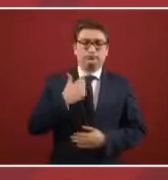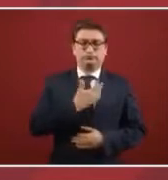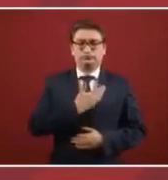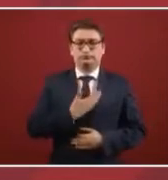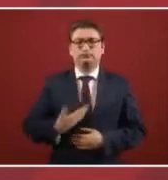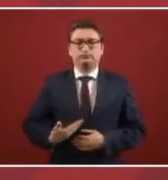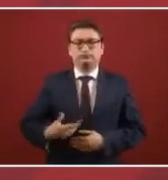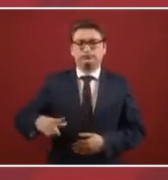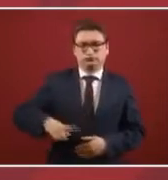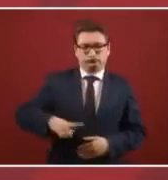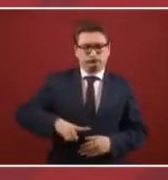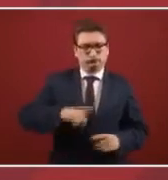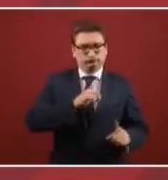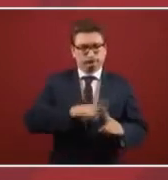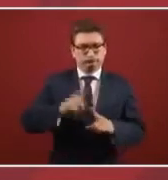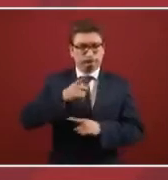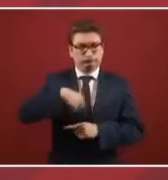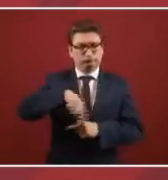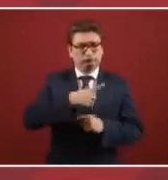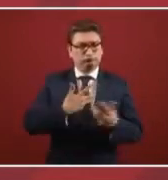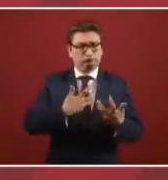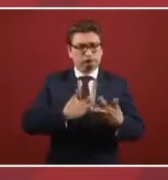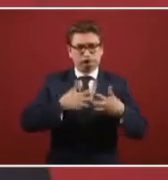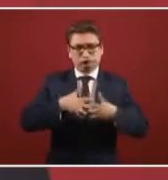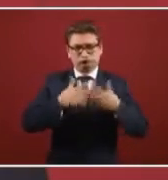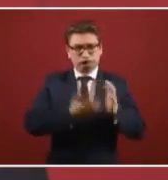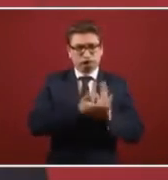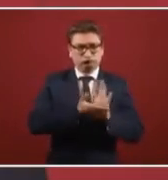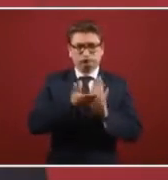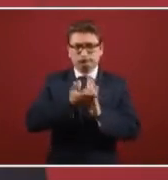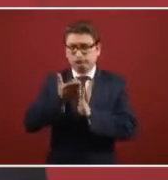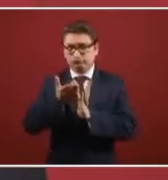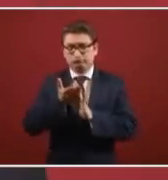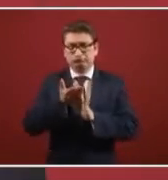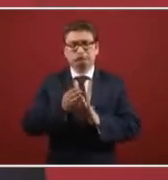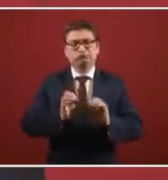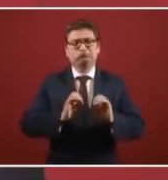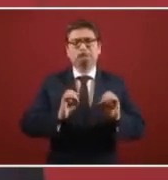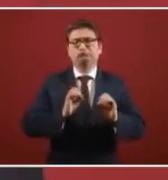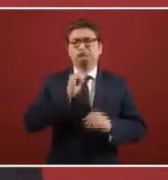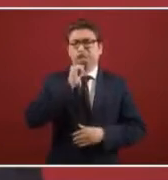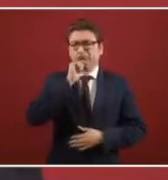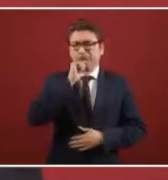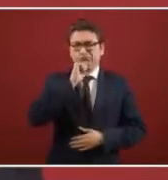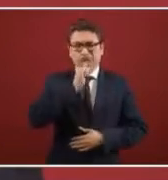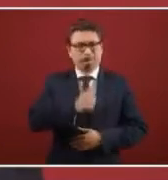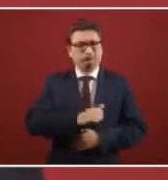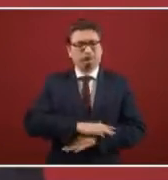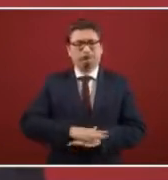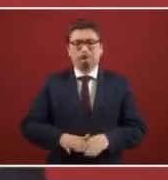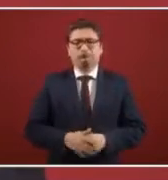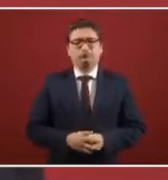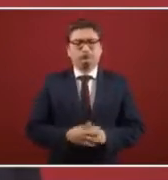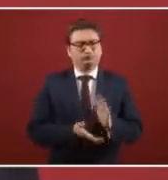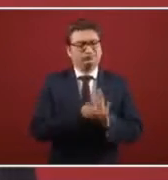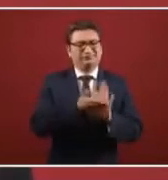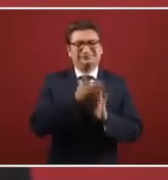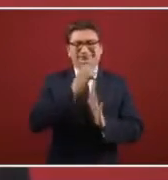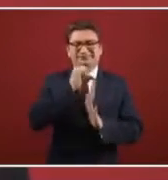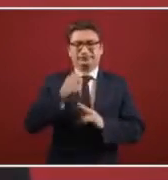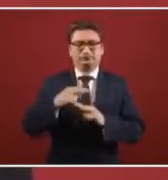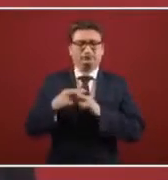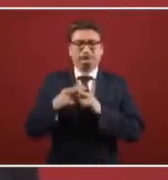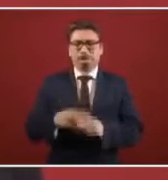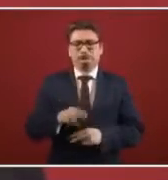no se the construyó neoliberal una period, sola not a single refinería gasoline refinery en was 40 made